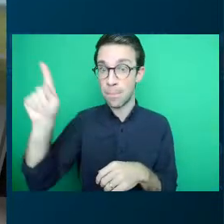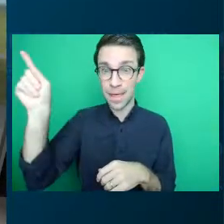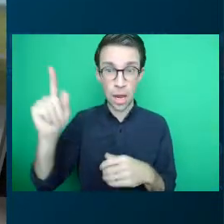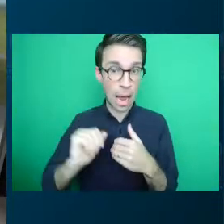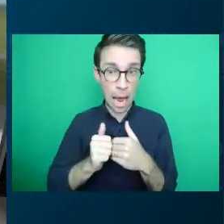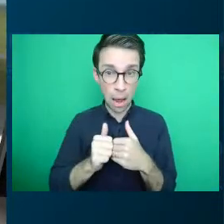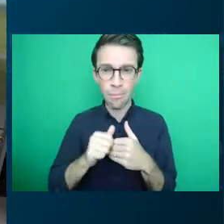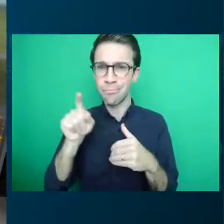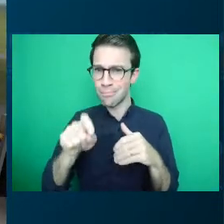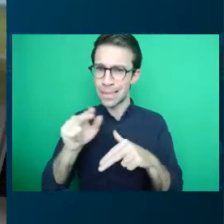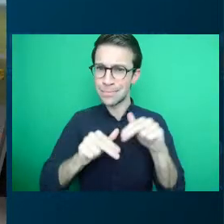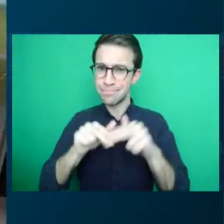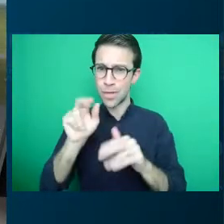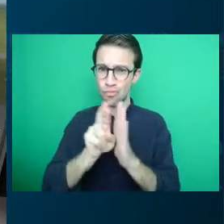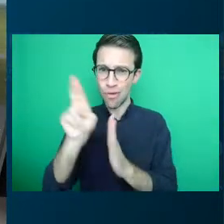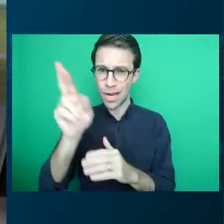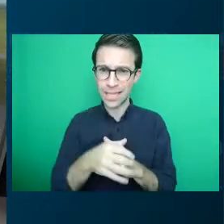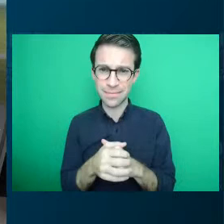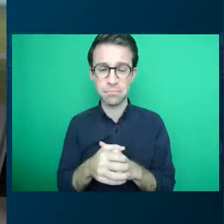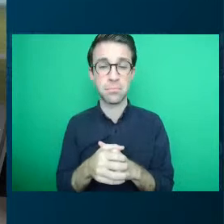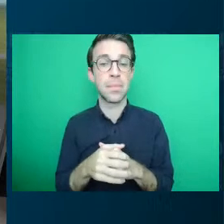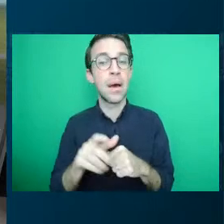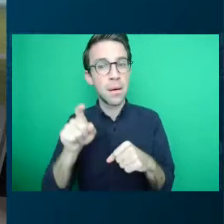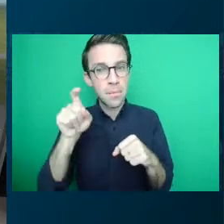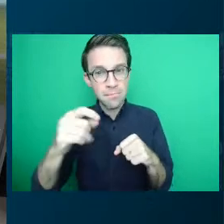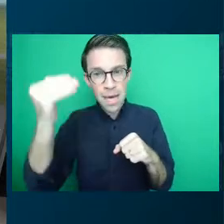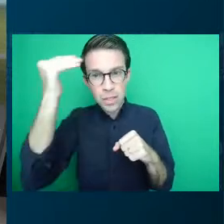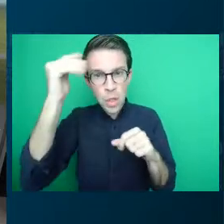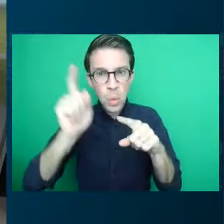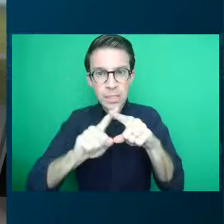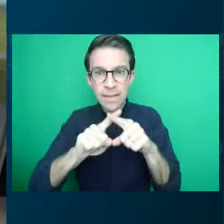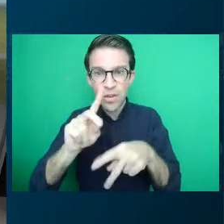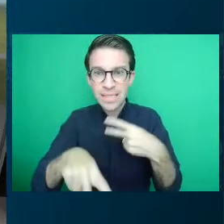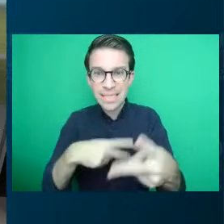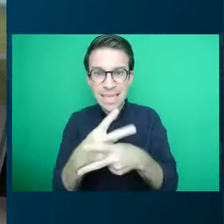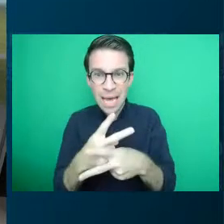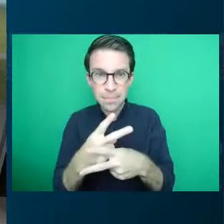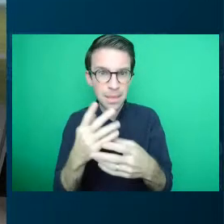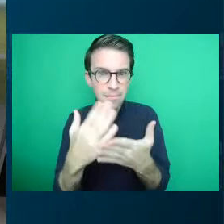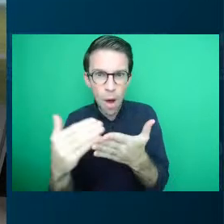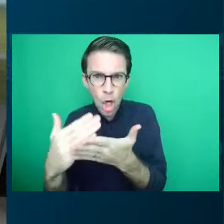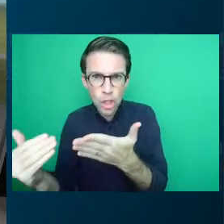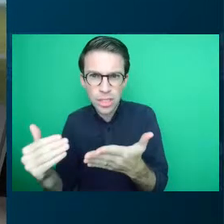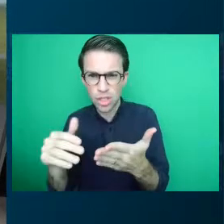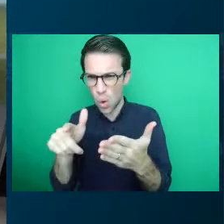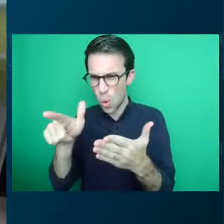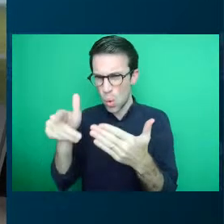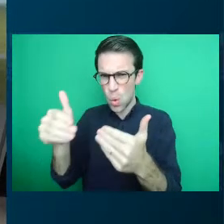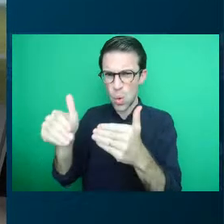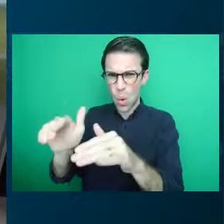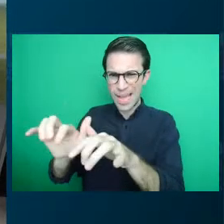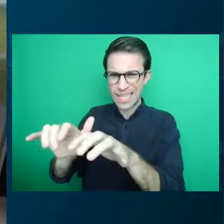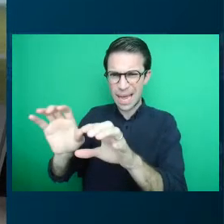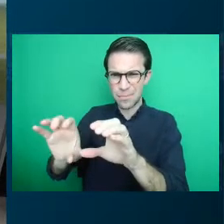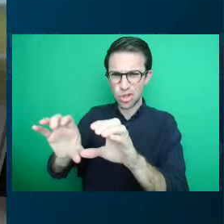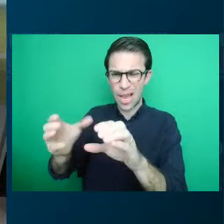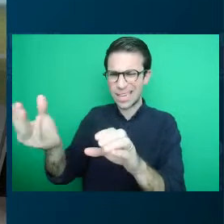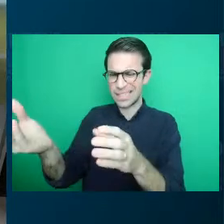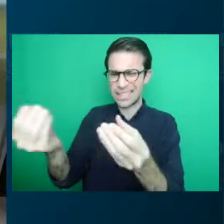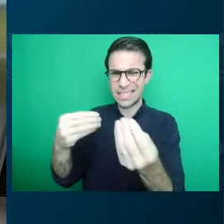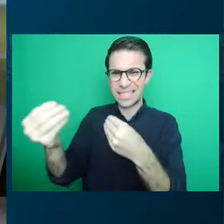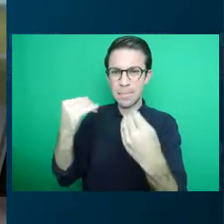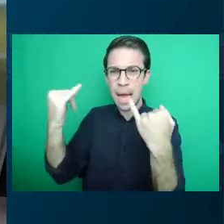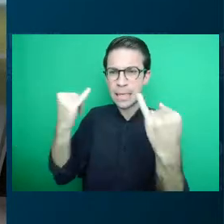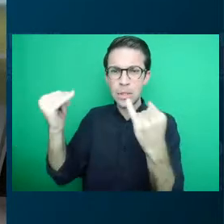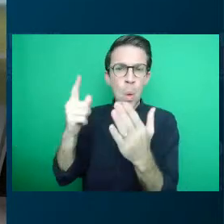I'm building a rocket, I need to know the different types of parts that I'm going to need for my rocket. So toss some answers into chat for me really quickly. Give me some ideas. What